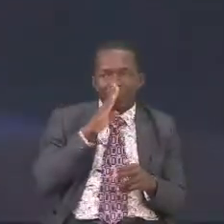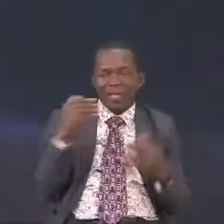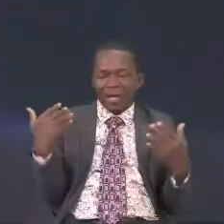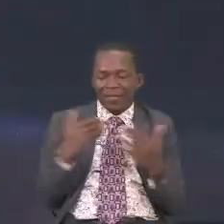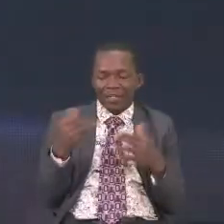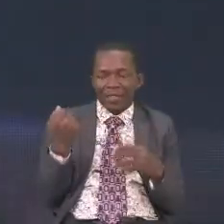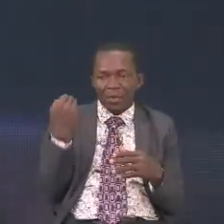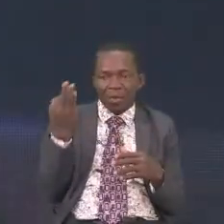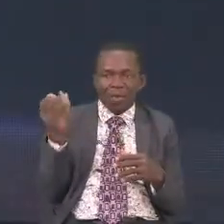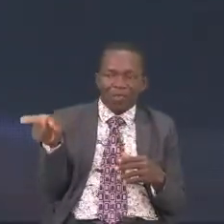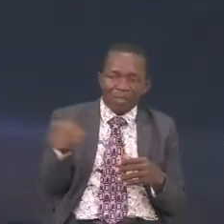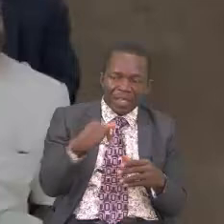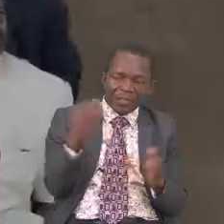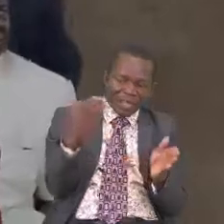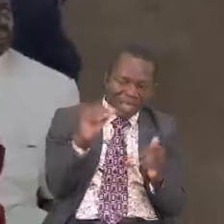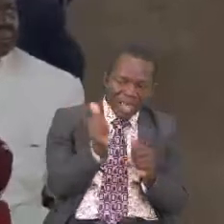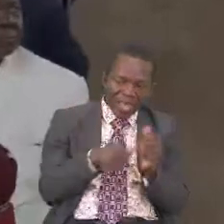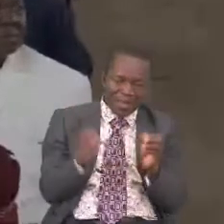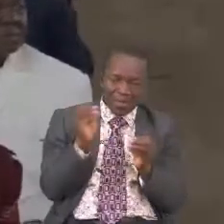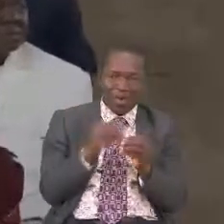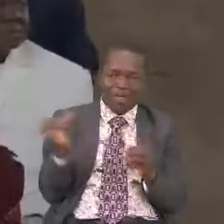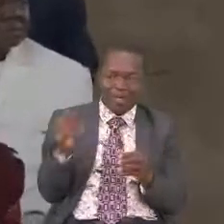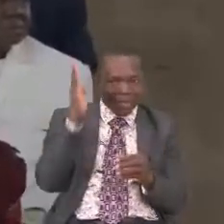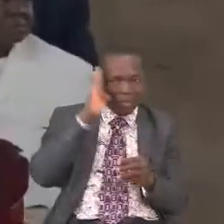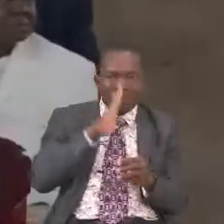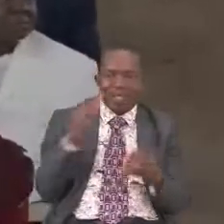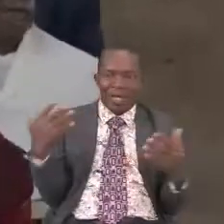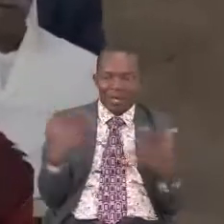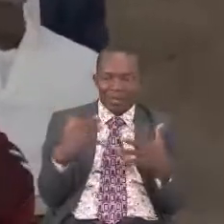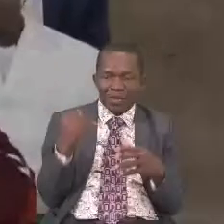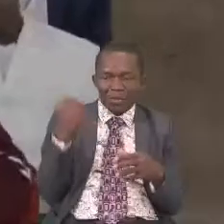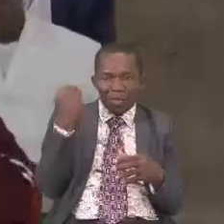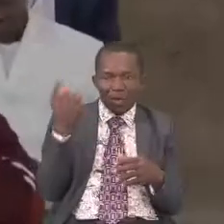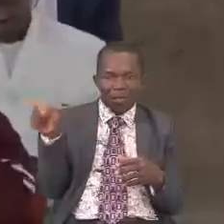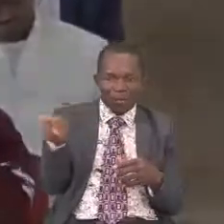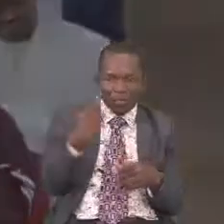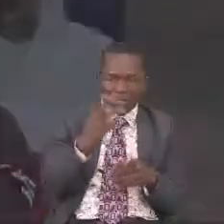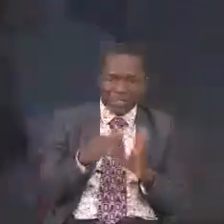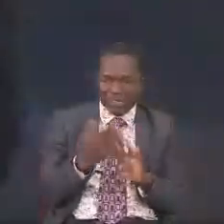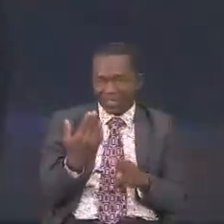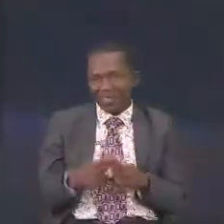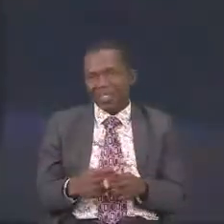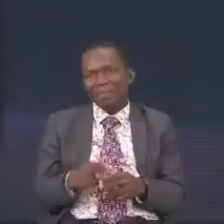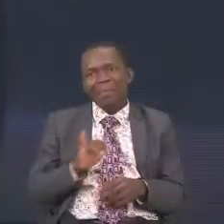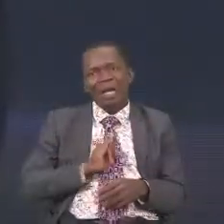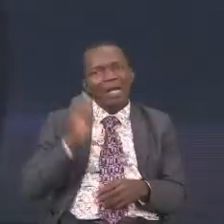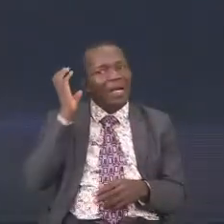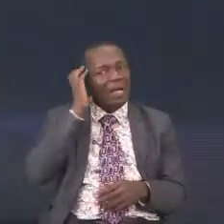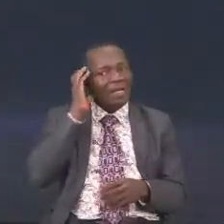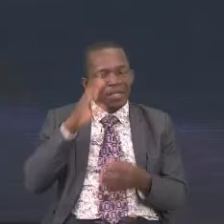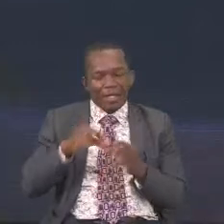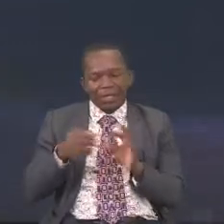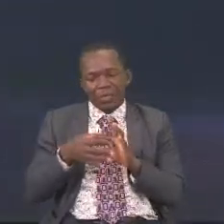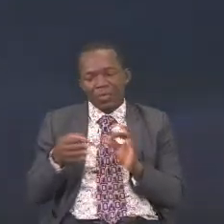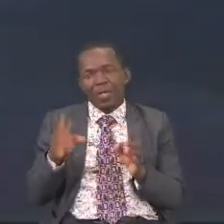are afraid of you. I heard the story of a young lady. This